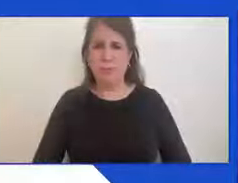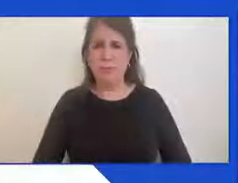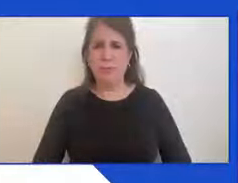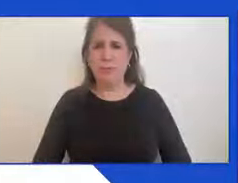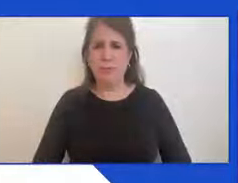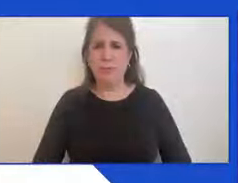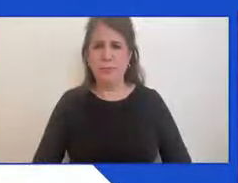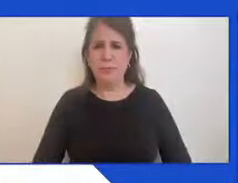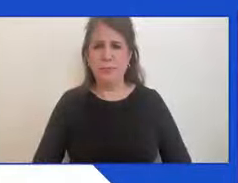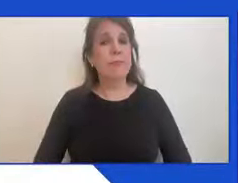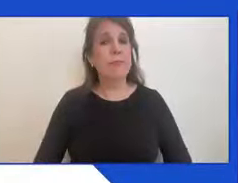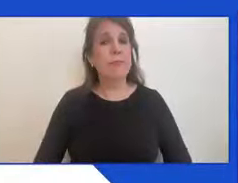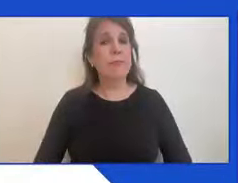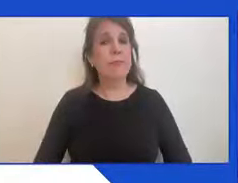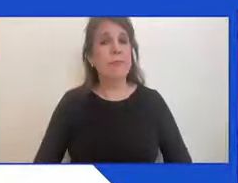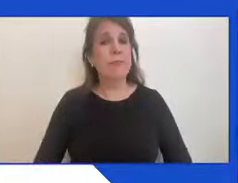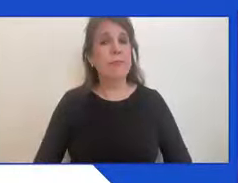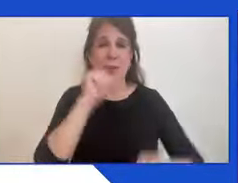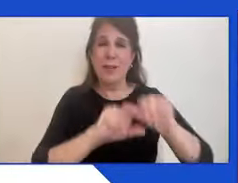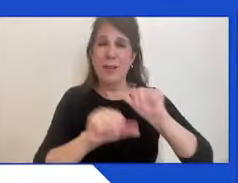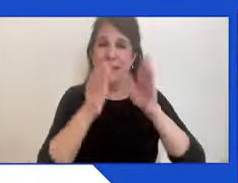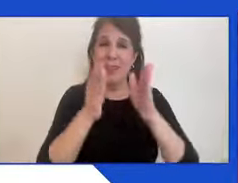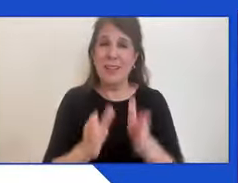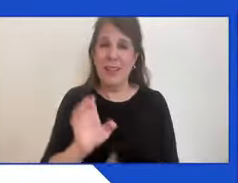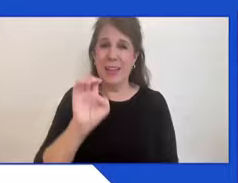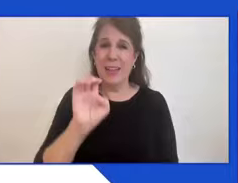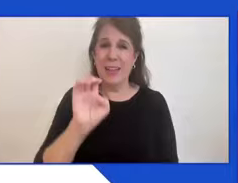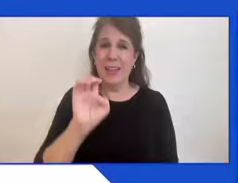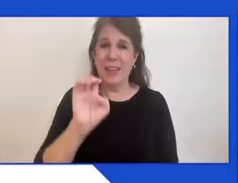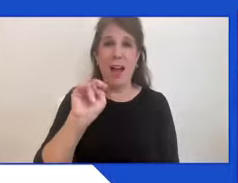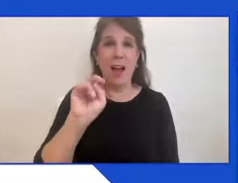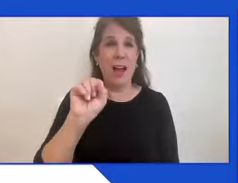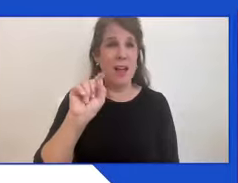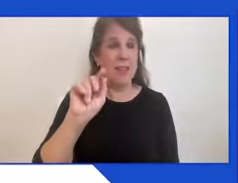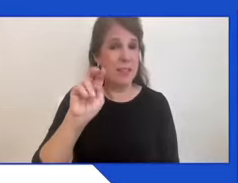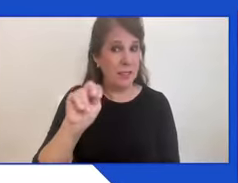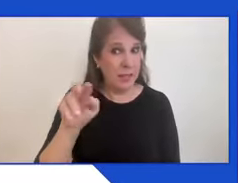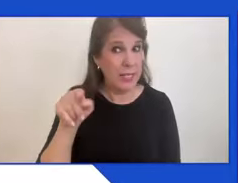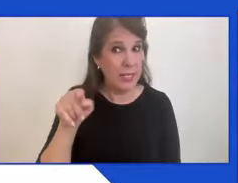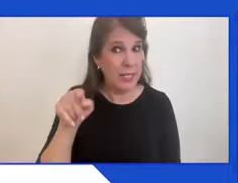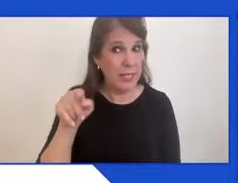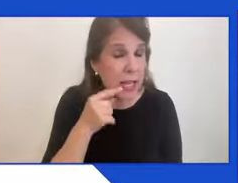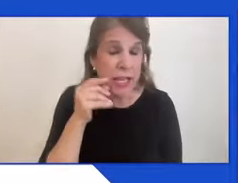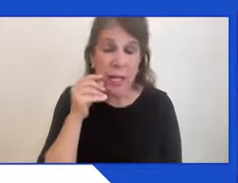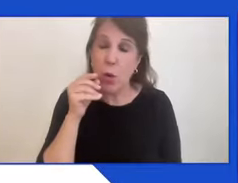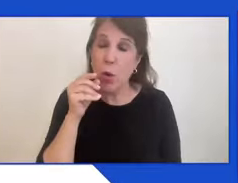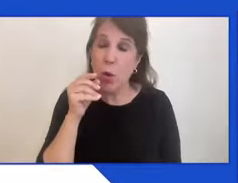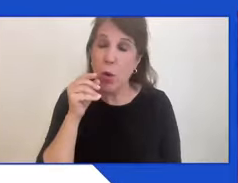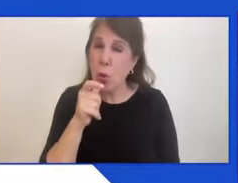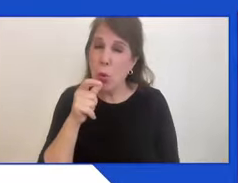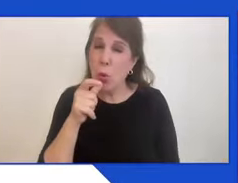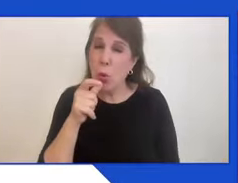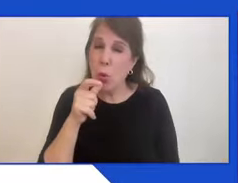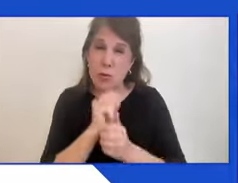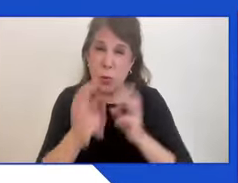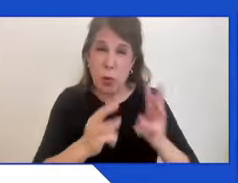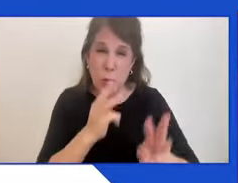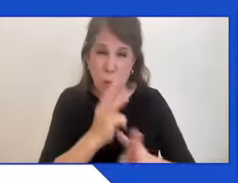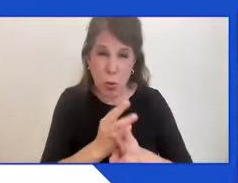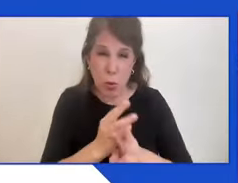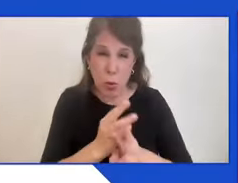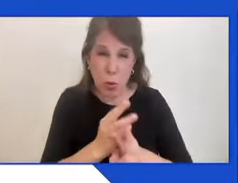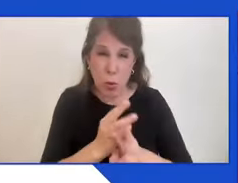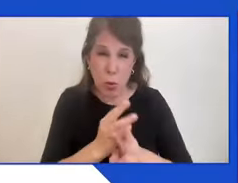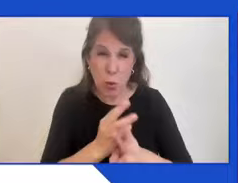As Einstein said, the world will not be destroyed by those who do evil, but by those who watch them and